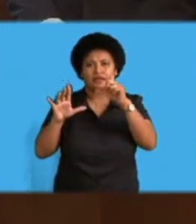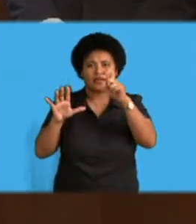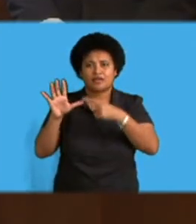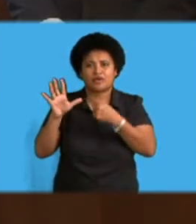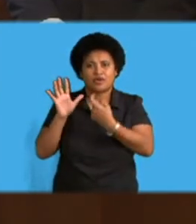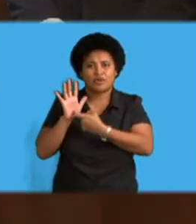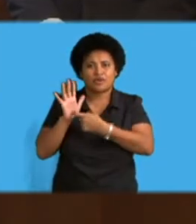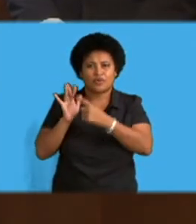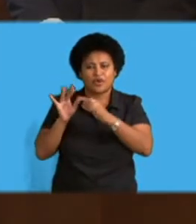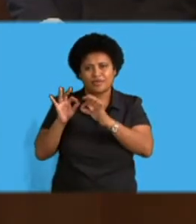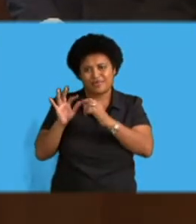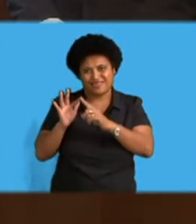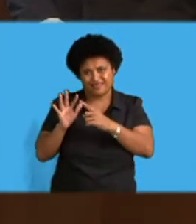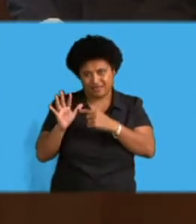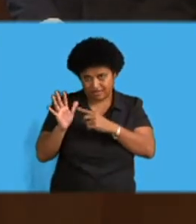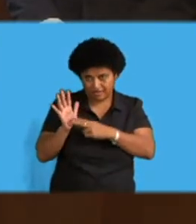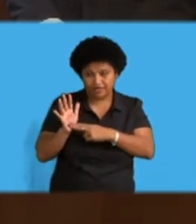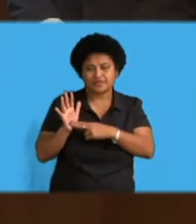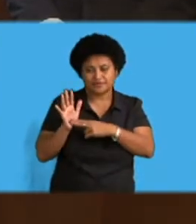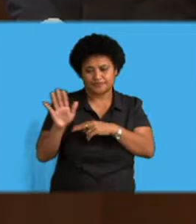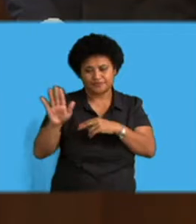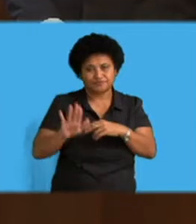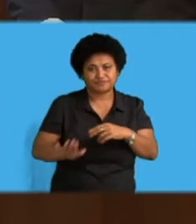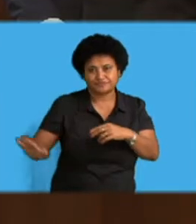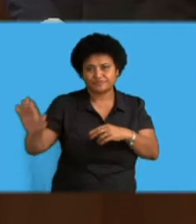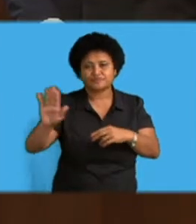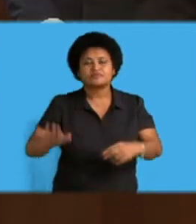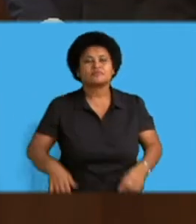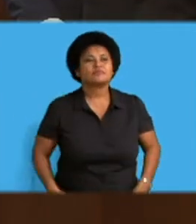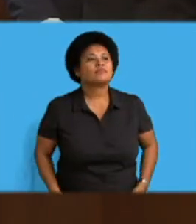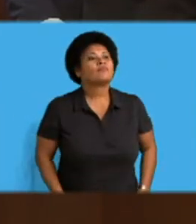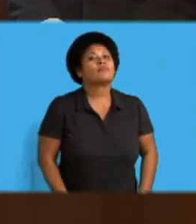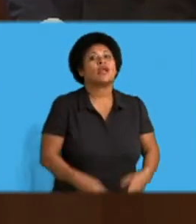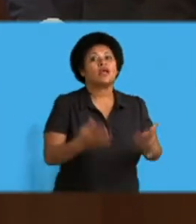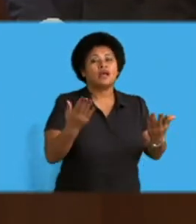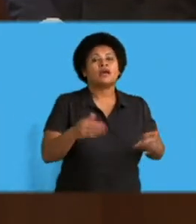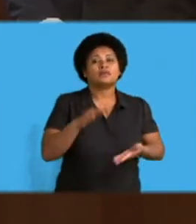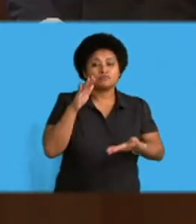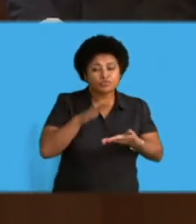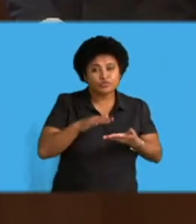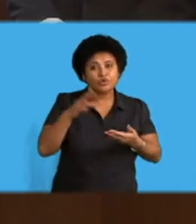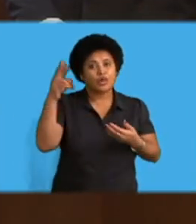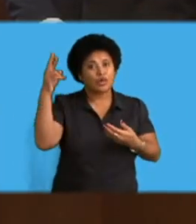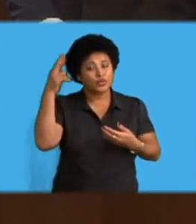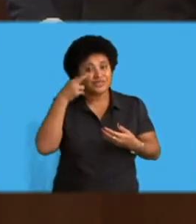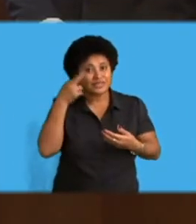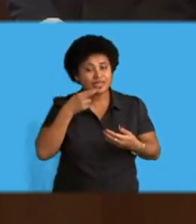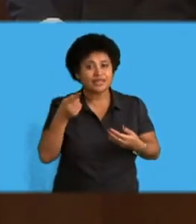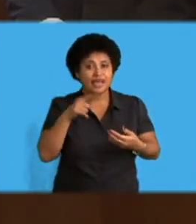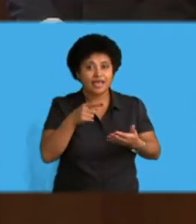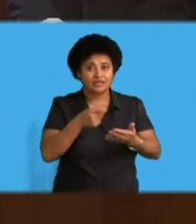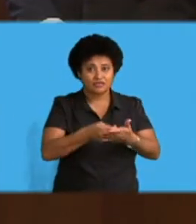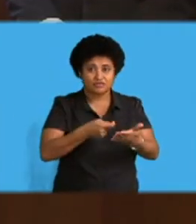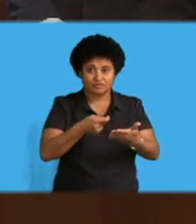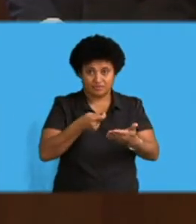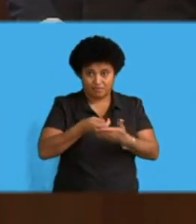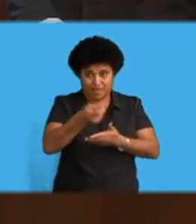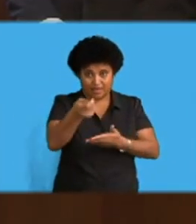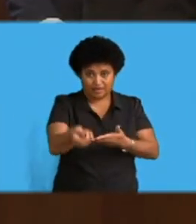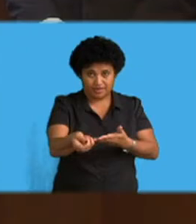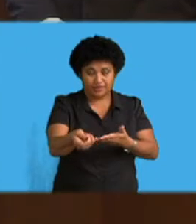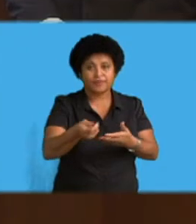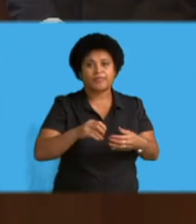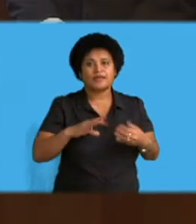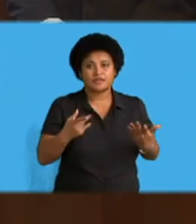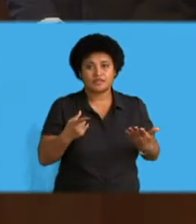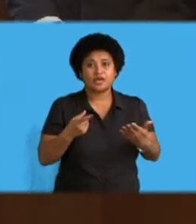that will be now put in place going forward. De-risking and remittances. Honourable Deputy Speaker, remittances being one of our